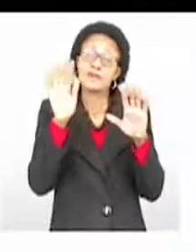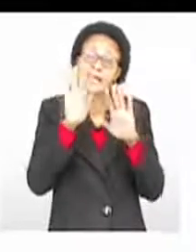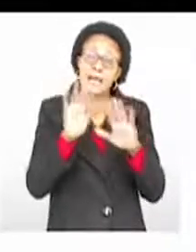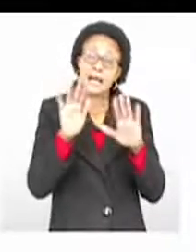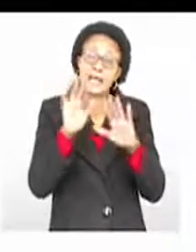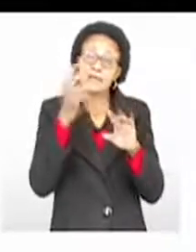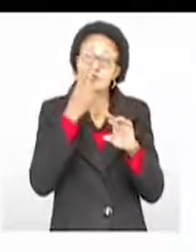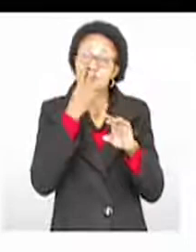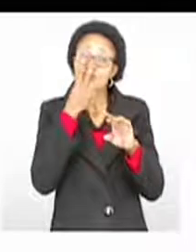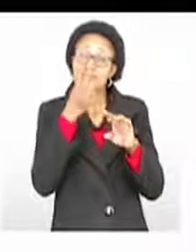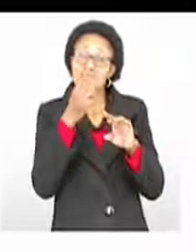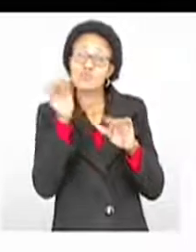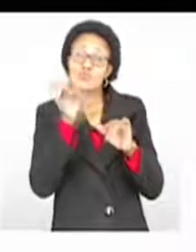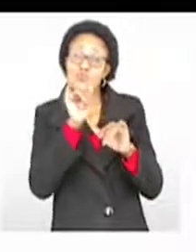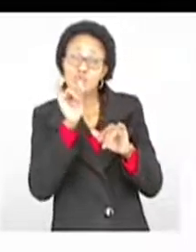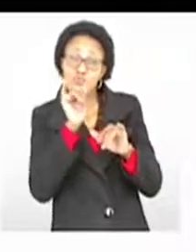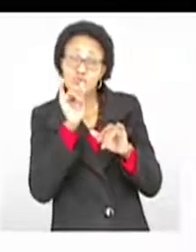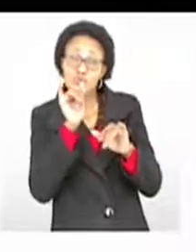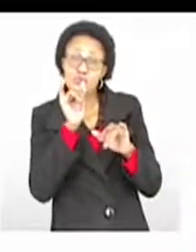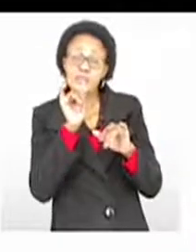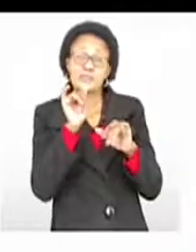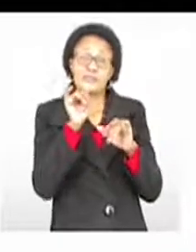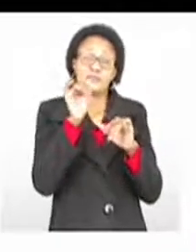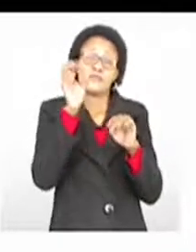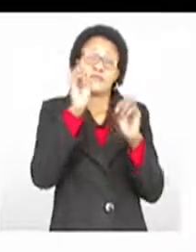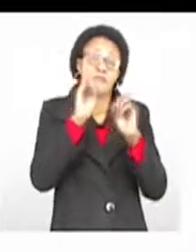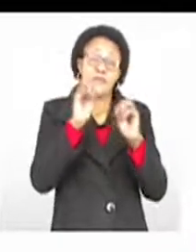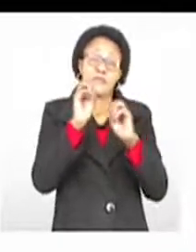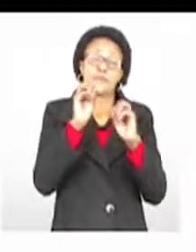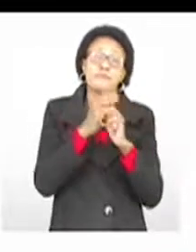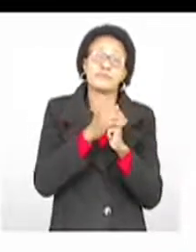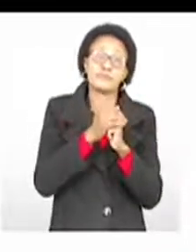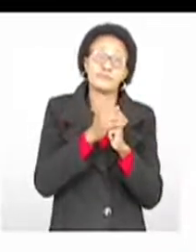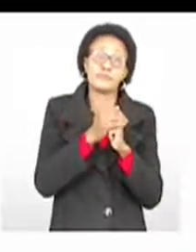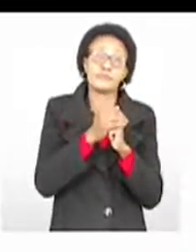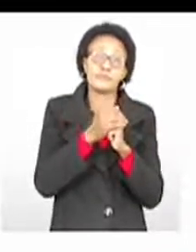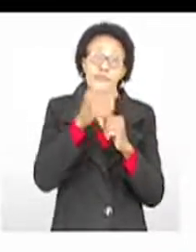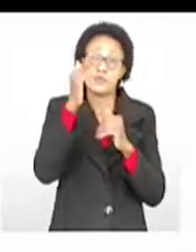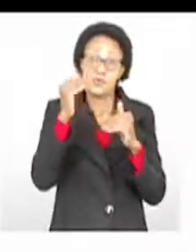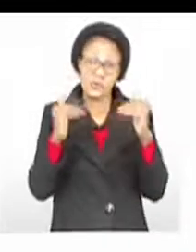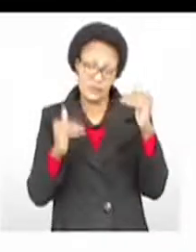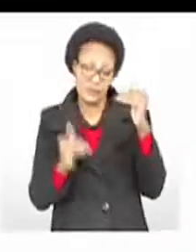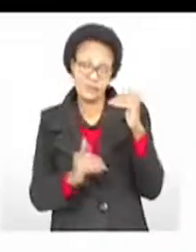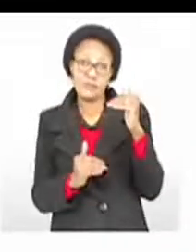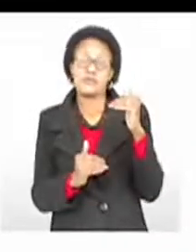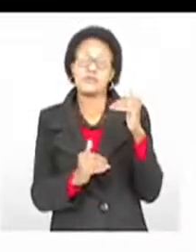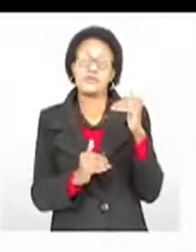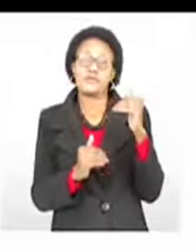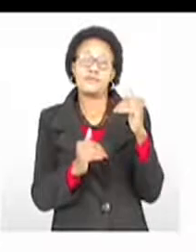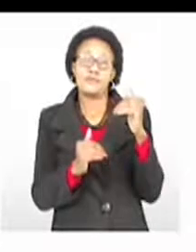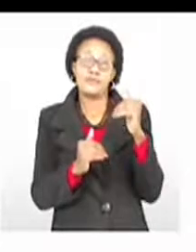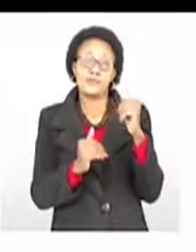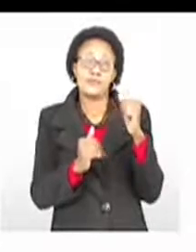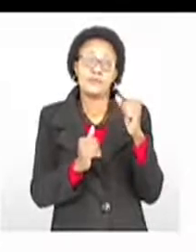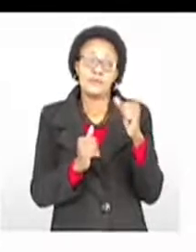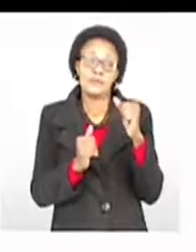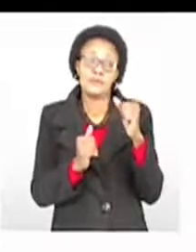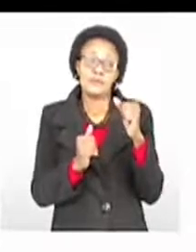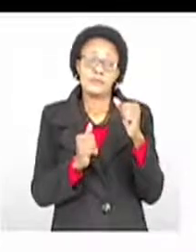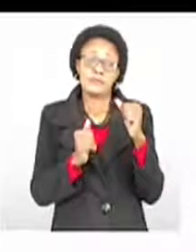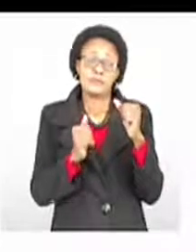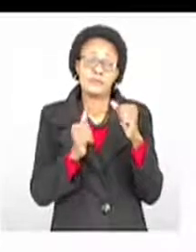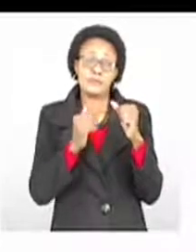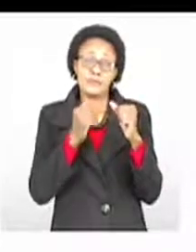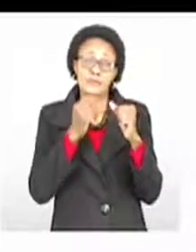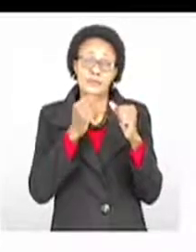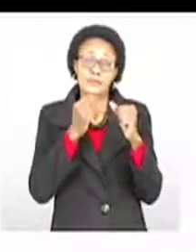I will help you with one of them. I'd like you to look at the bottom picture. The bottom picture, you can see that there